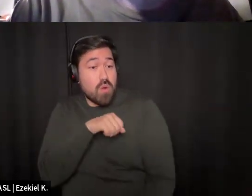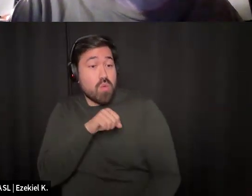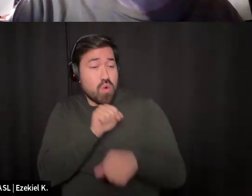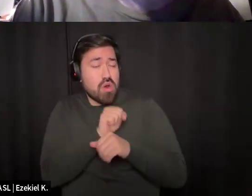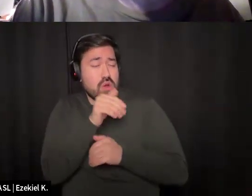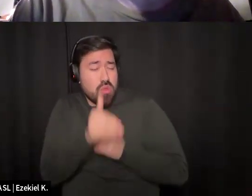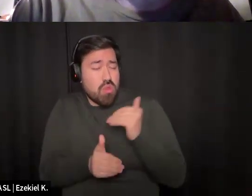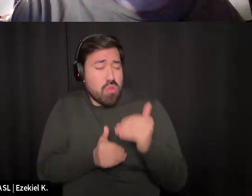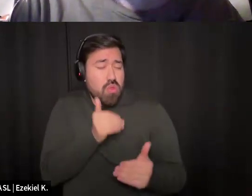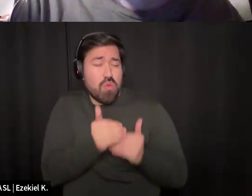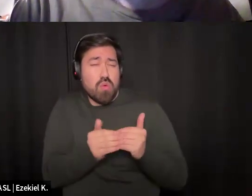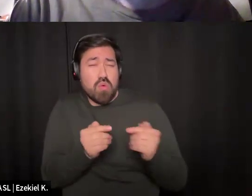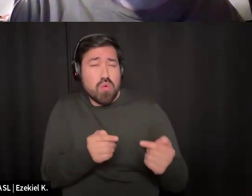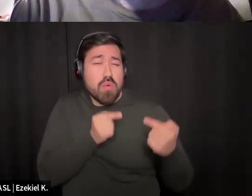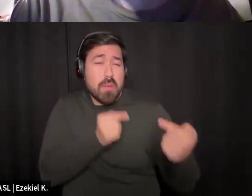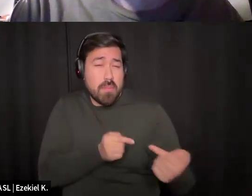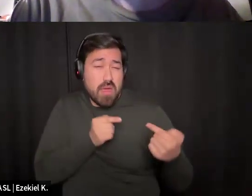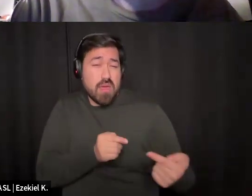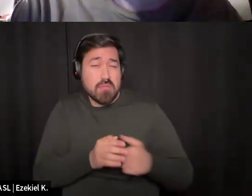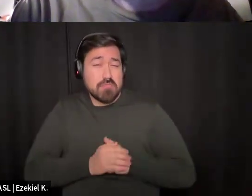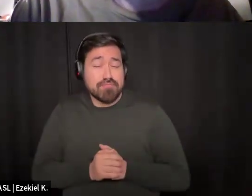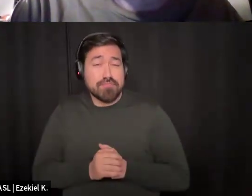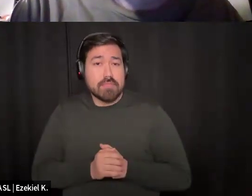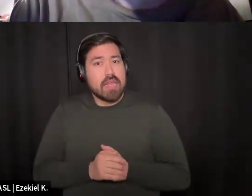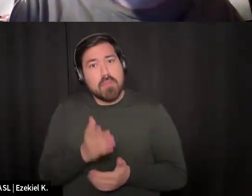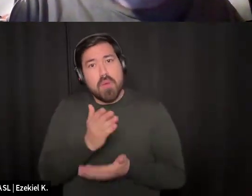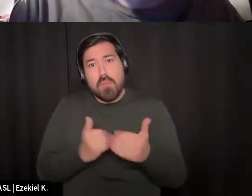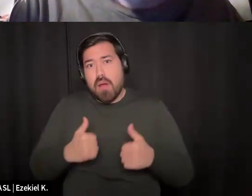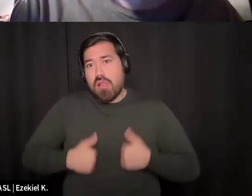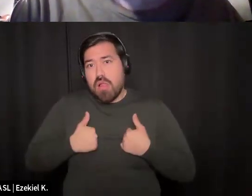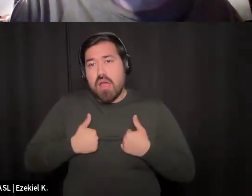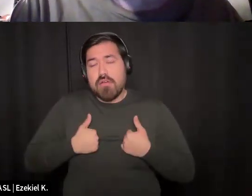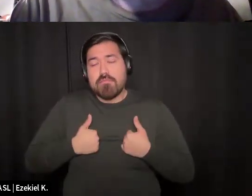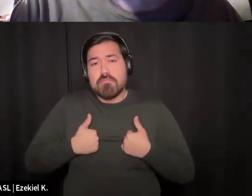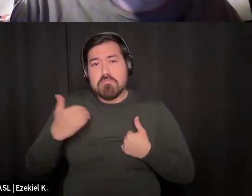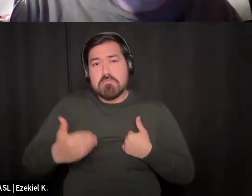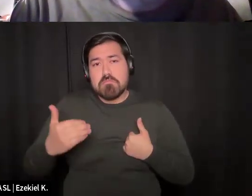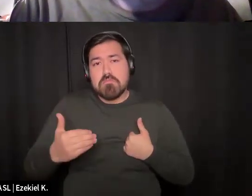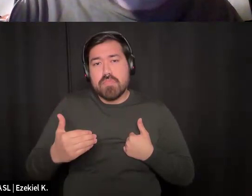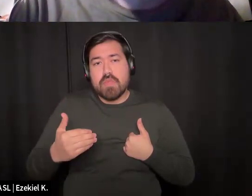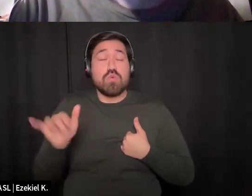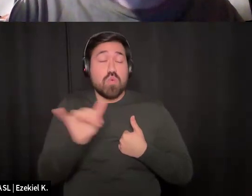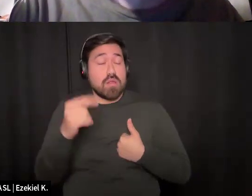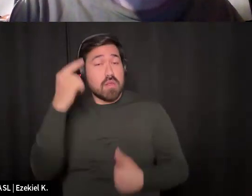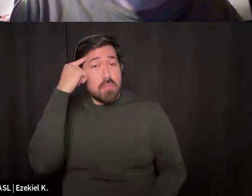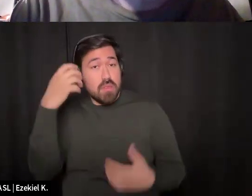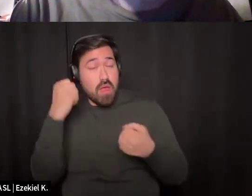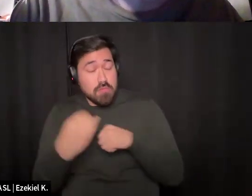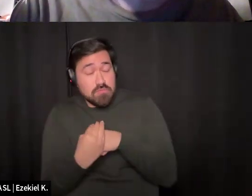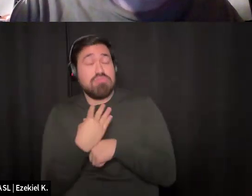pain, because that's a big part of my life, as well as like the mental health effects.